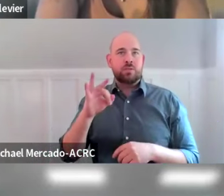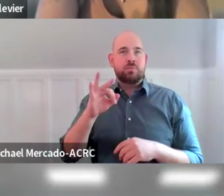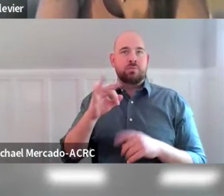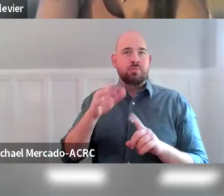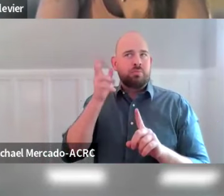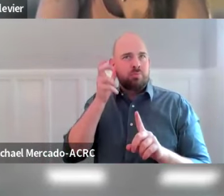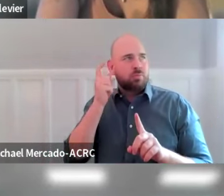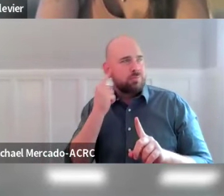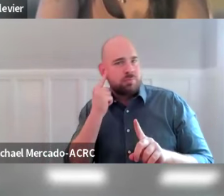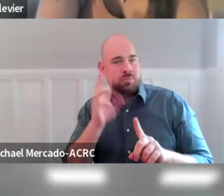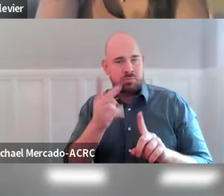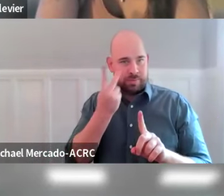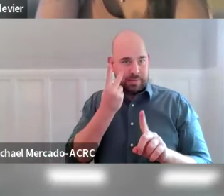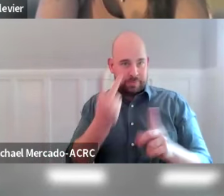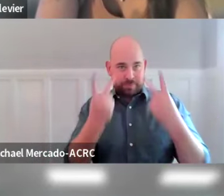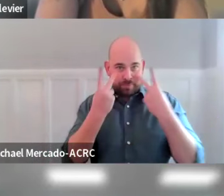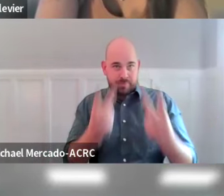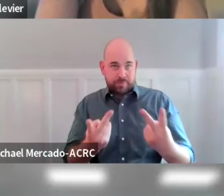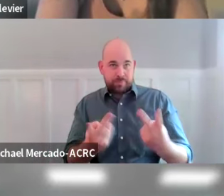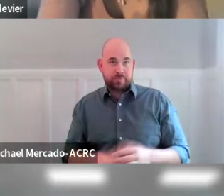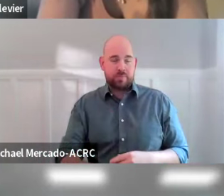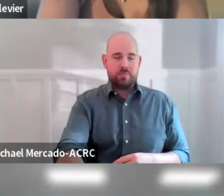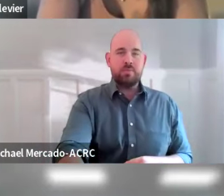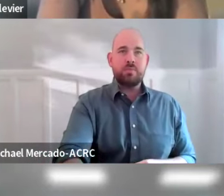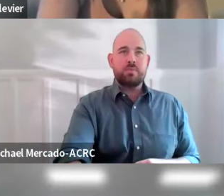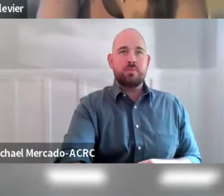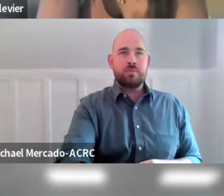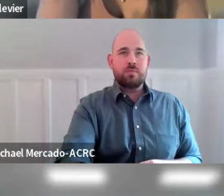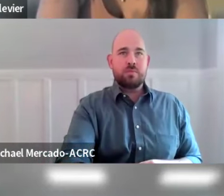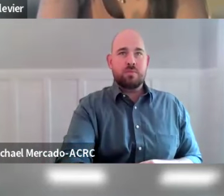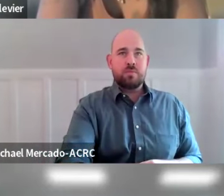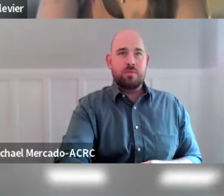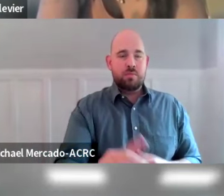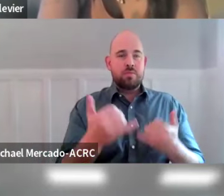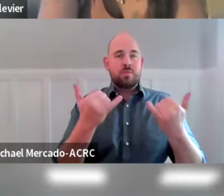facial expressions instead of the actual auditory rhymes.